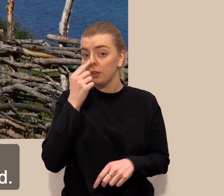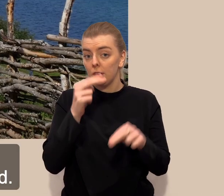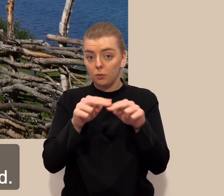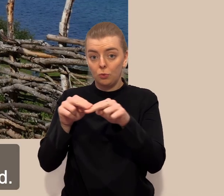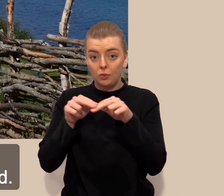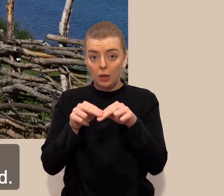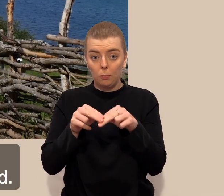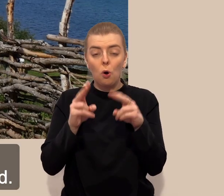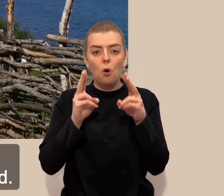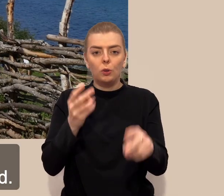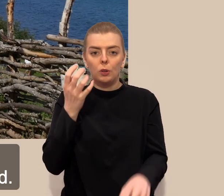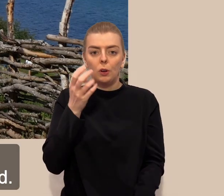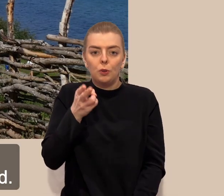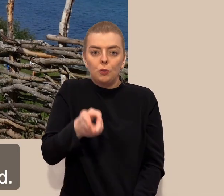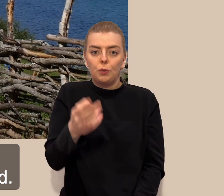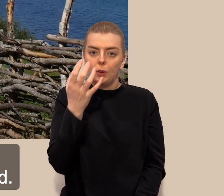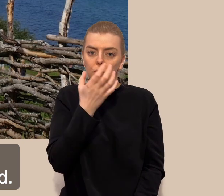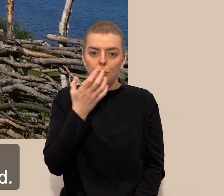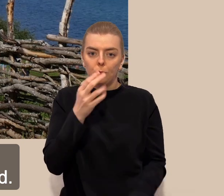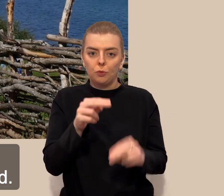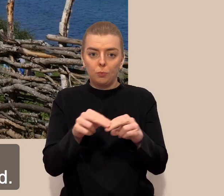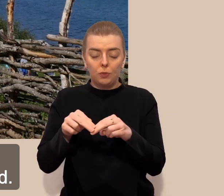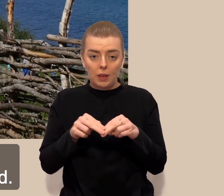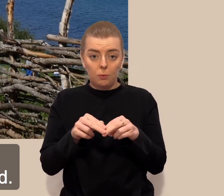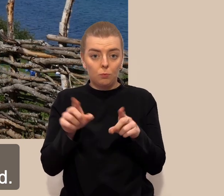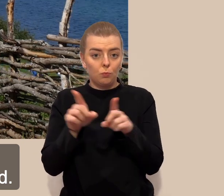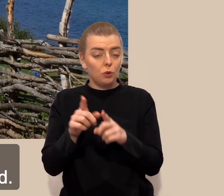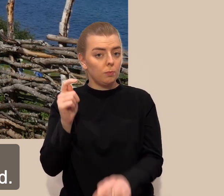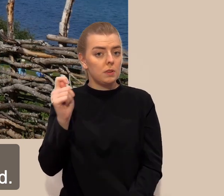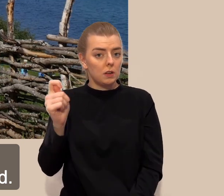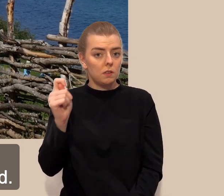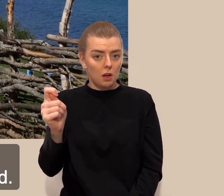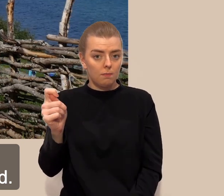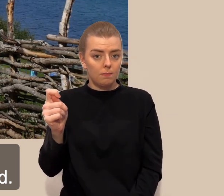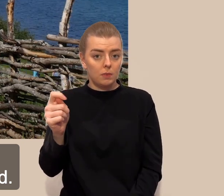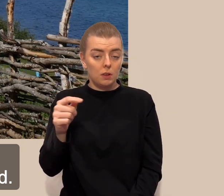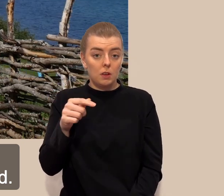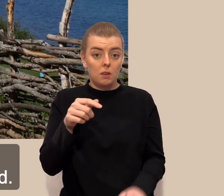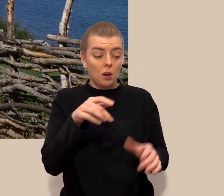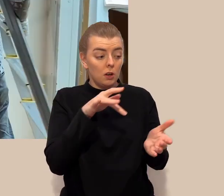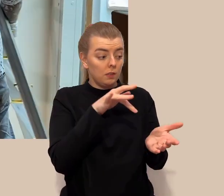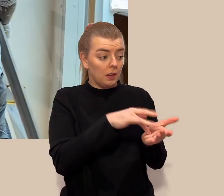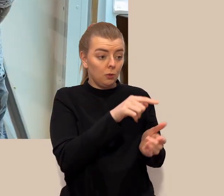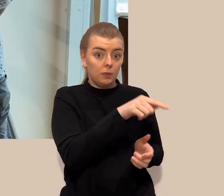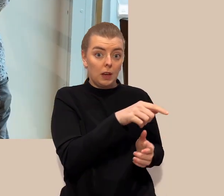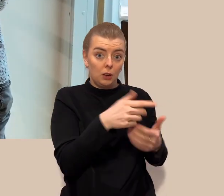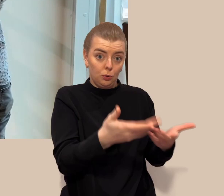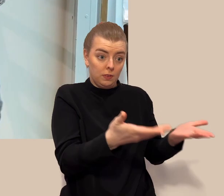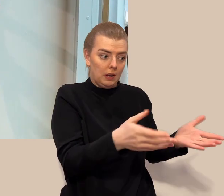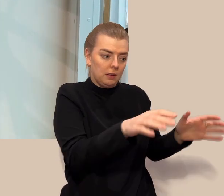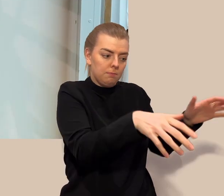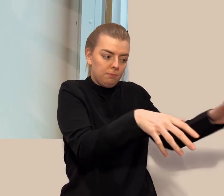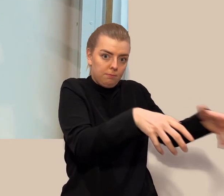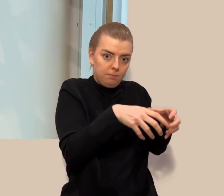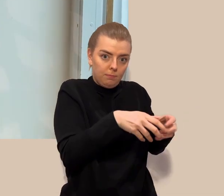We're at Trondhnes Museum. Part of the Saw Troms Museums. Which also includes Trashdad. We took the project down.